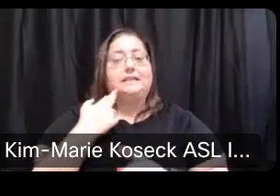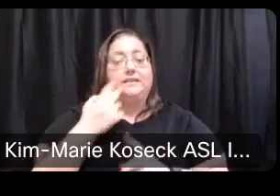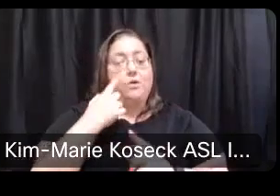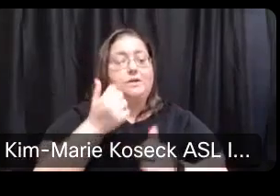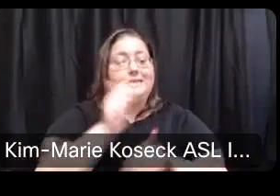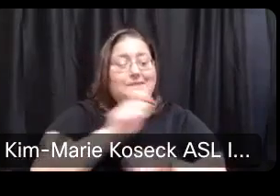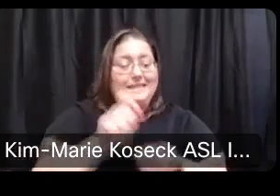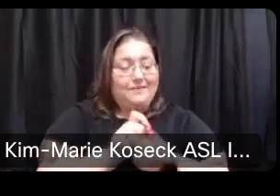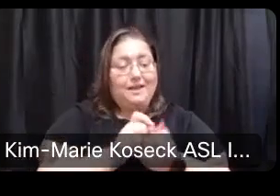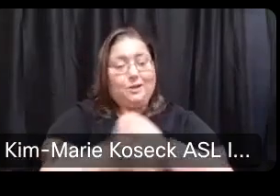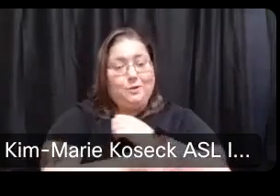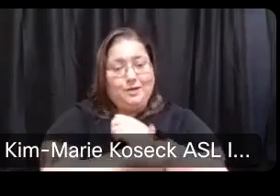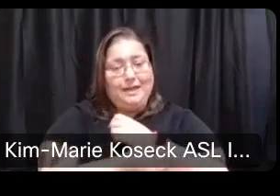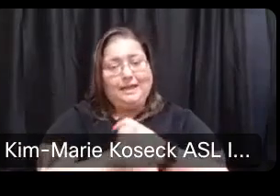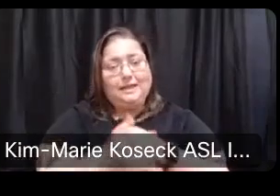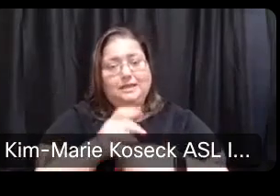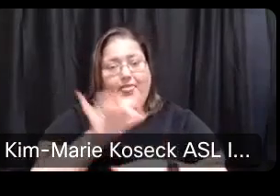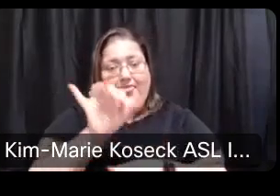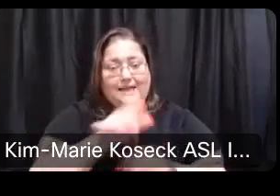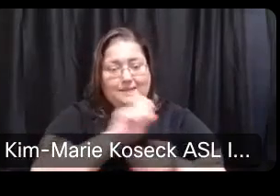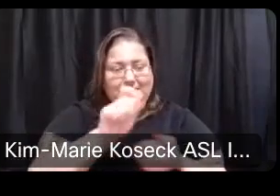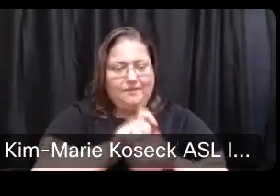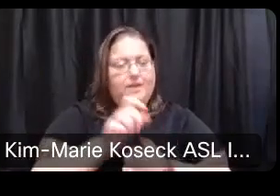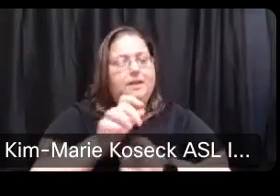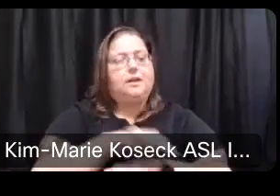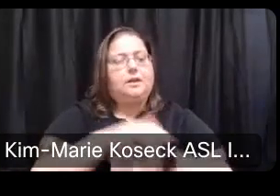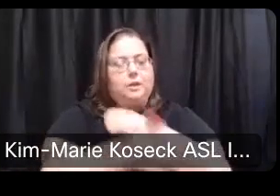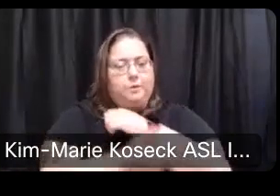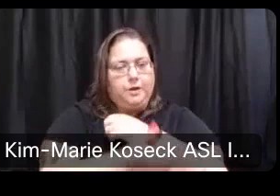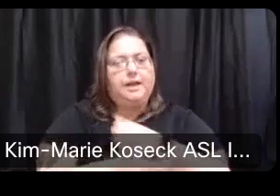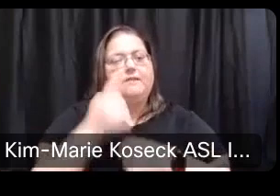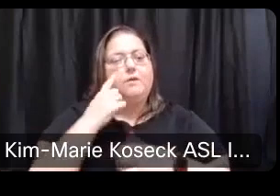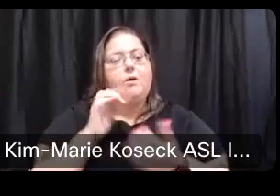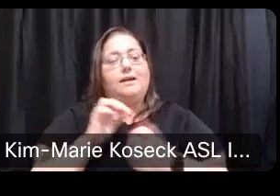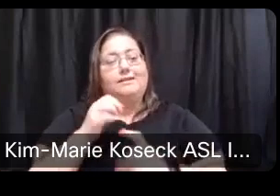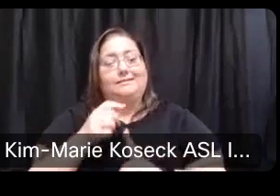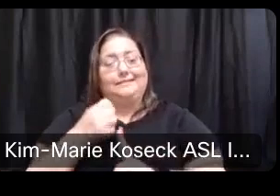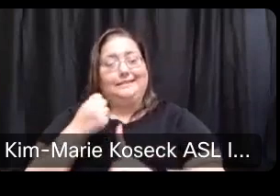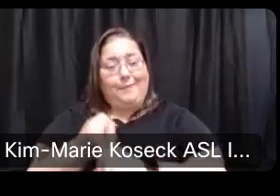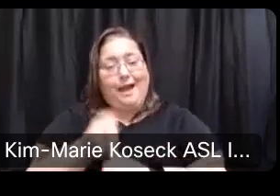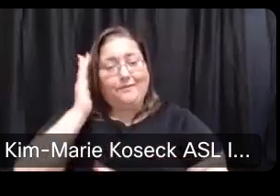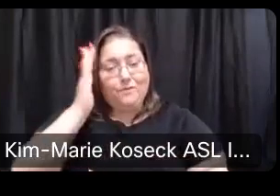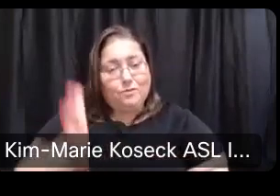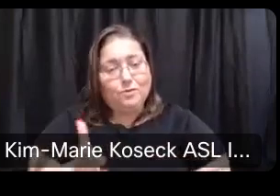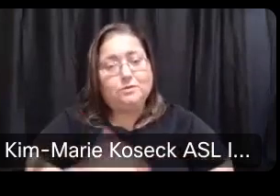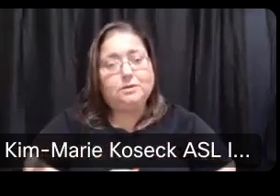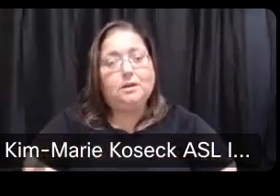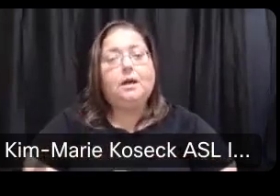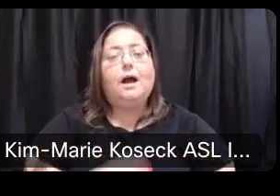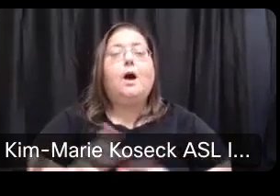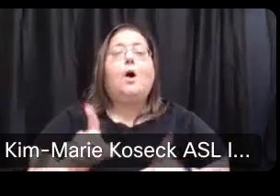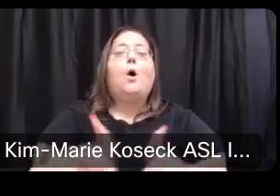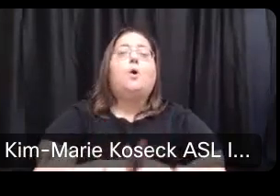community, ensuring a comprehensive understanding of potential future impacts. The planning process